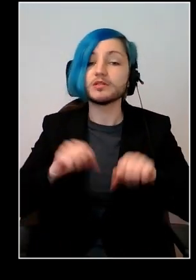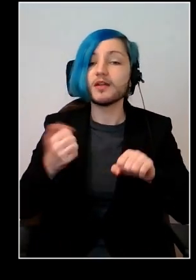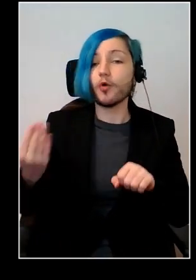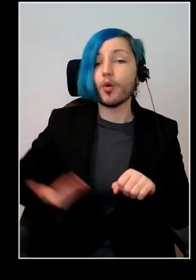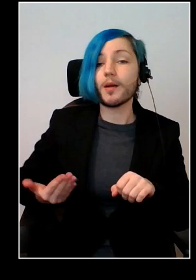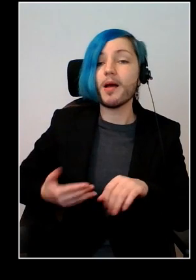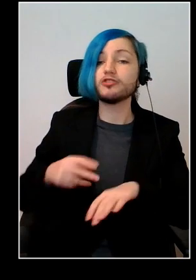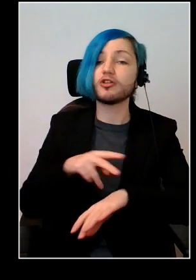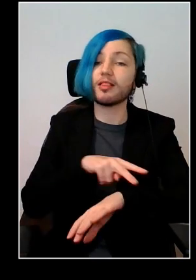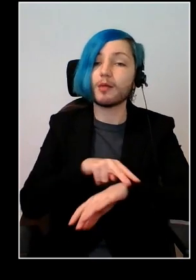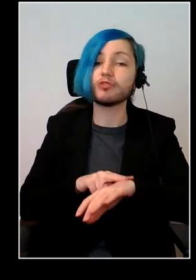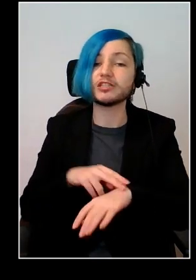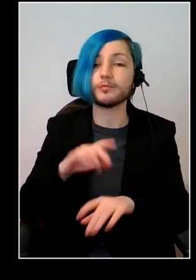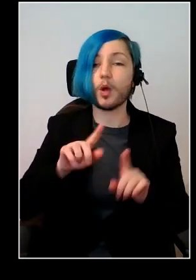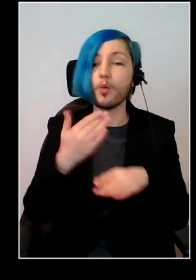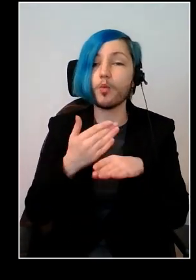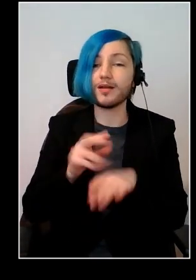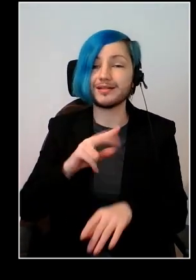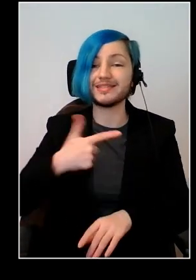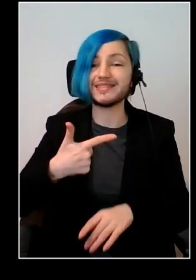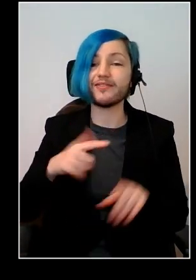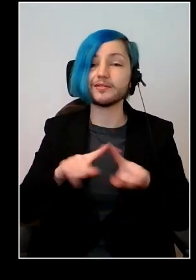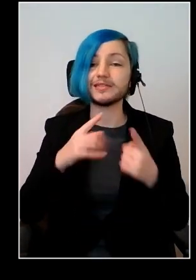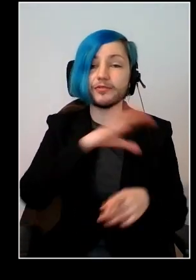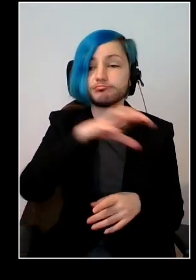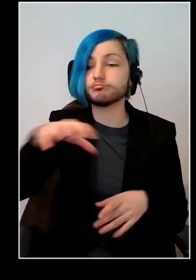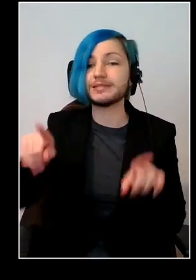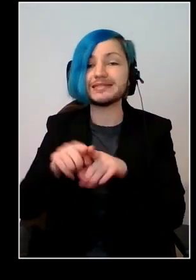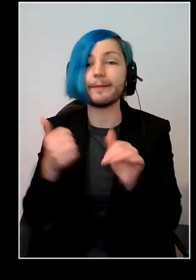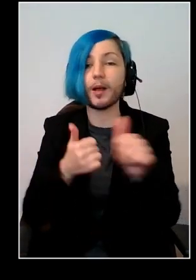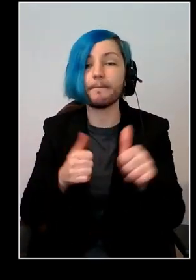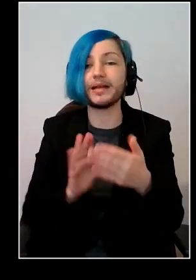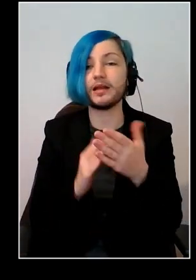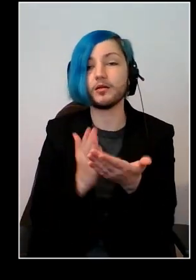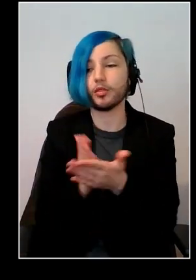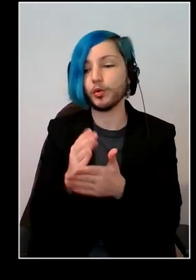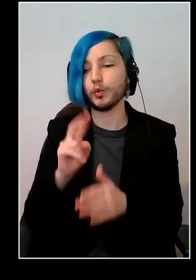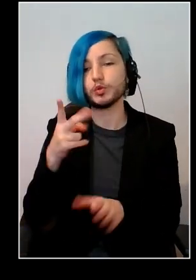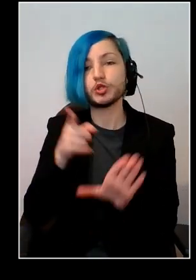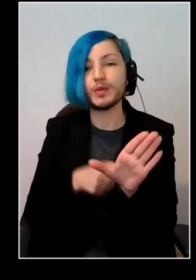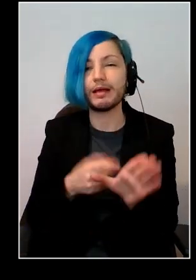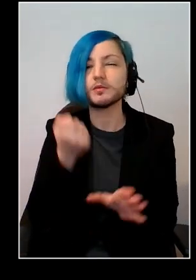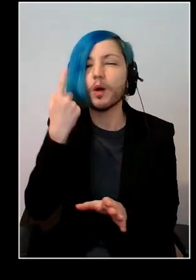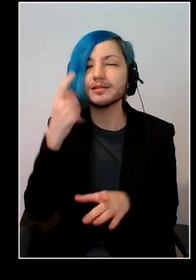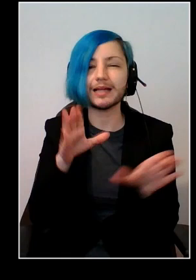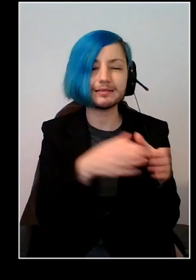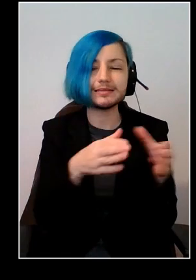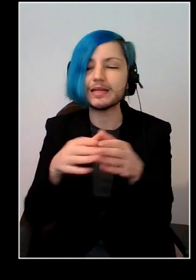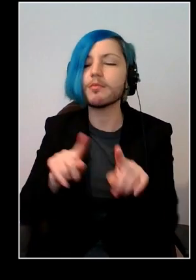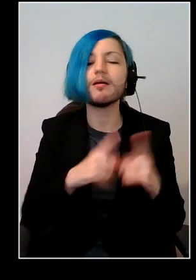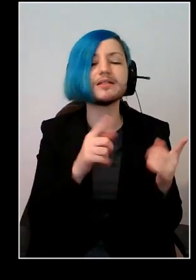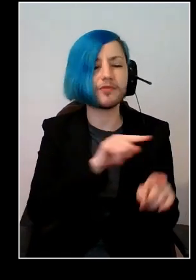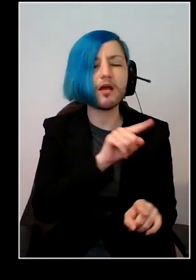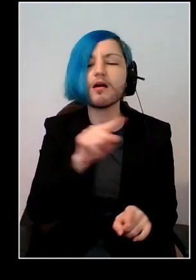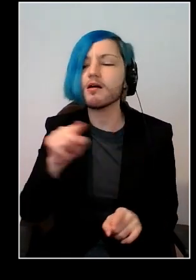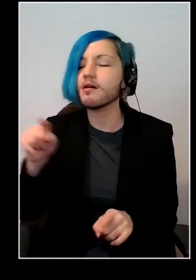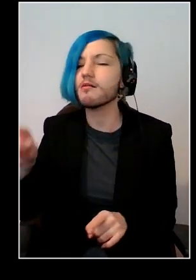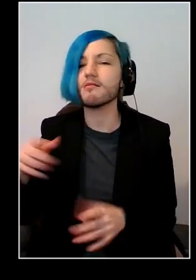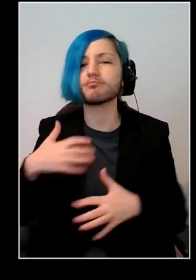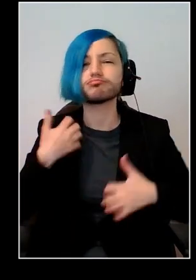7 different departments of the company over 2 years. I got to understand how the different teams worked and what inspired me and what interested me in each